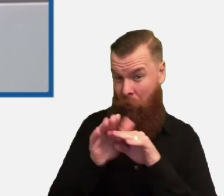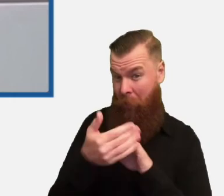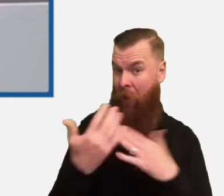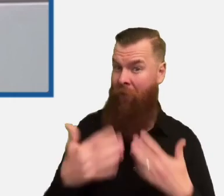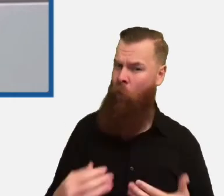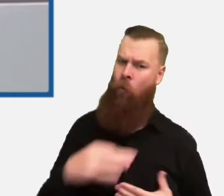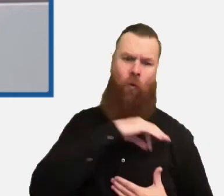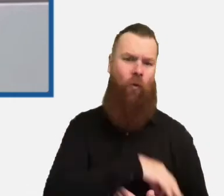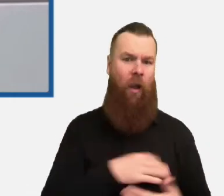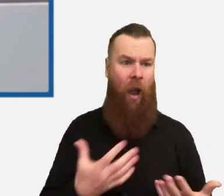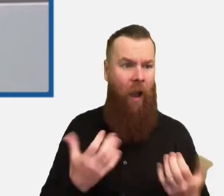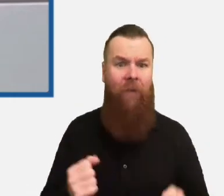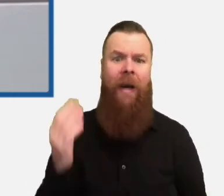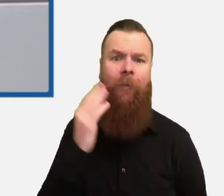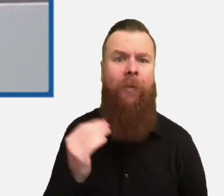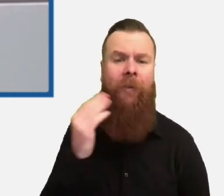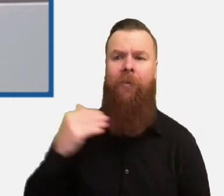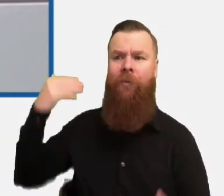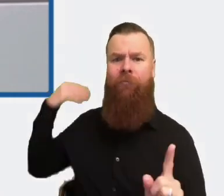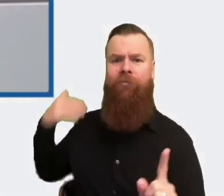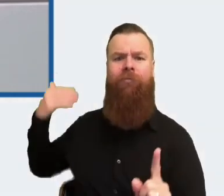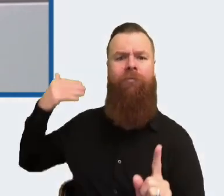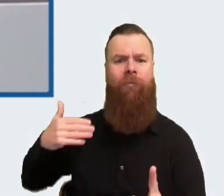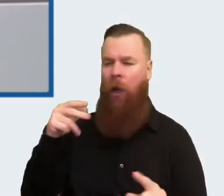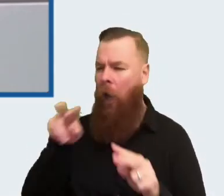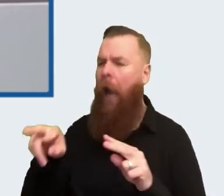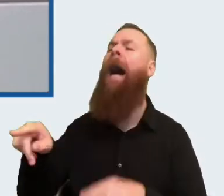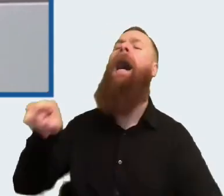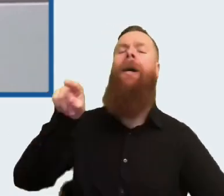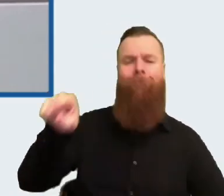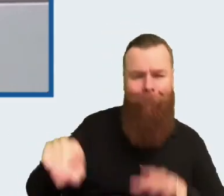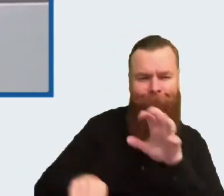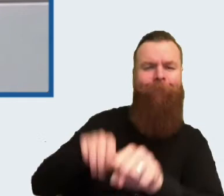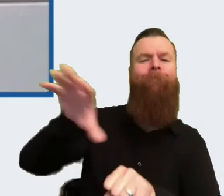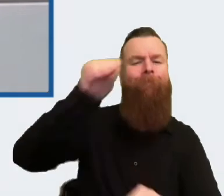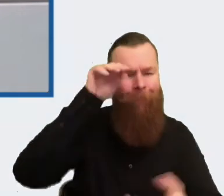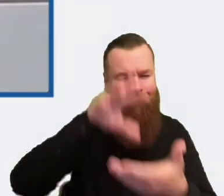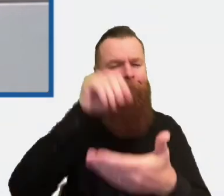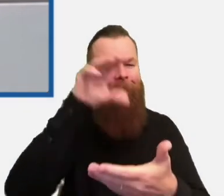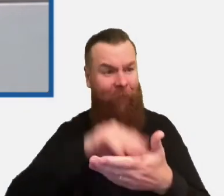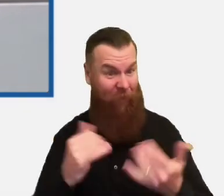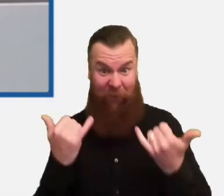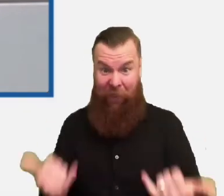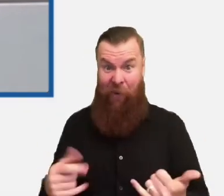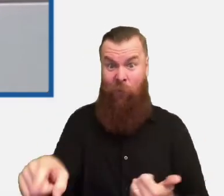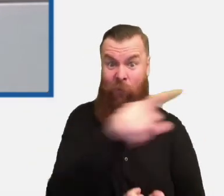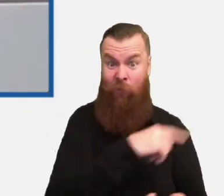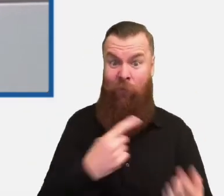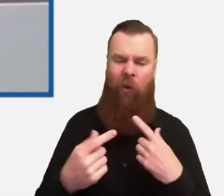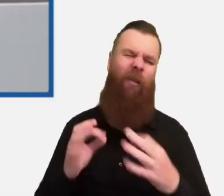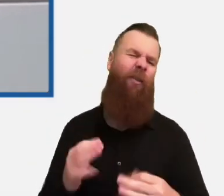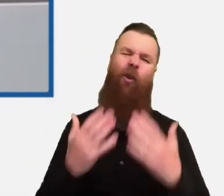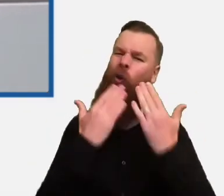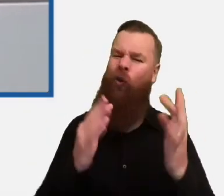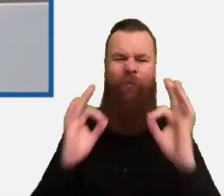believe a discussion of this kind is useful because it means we are thinking on how to build that capacity. And I believe it can only be